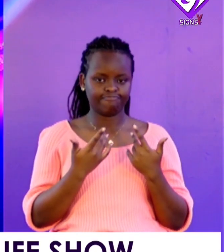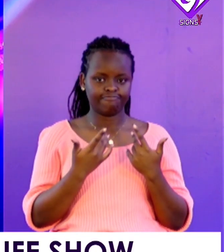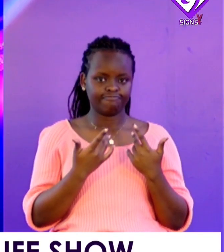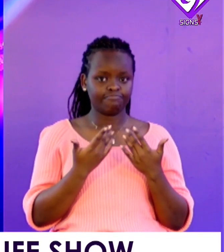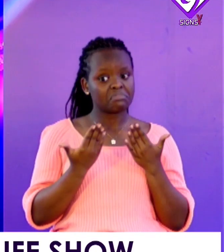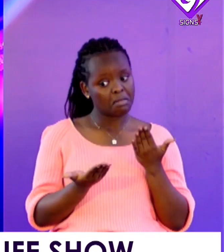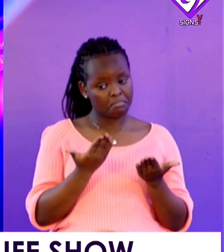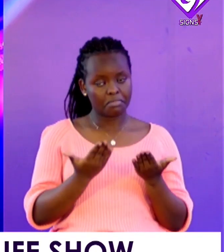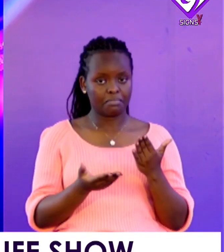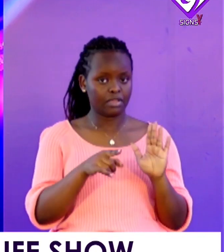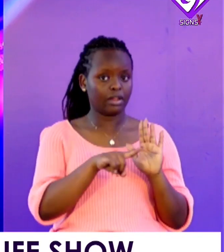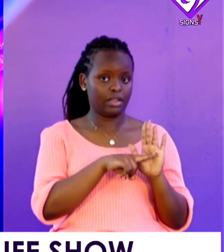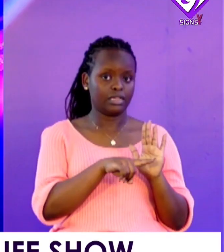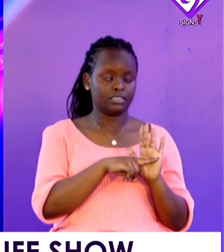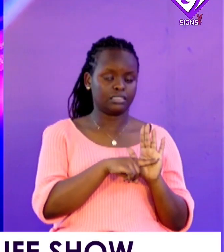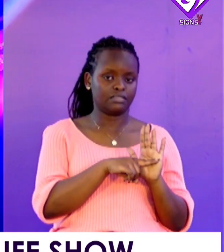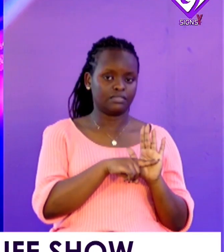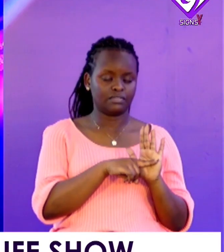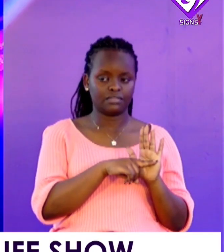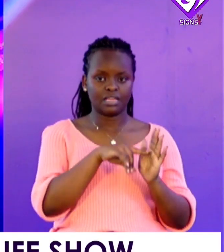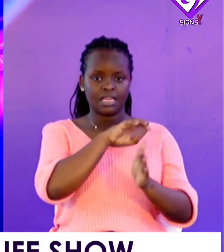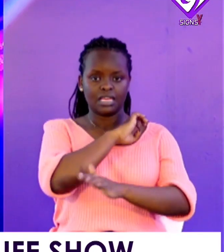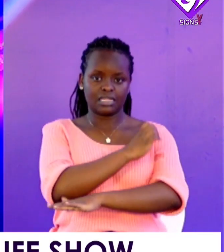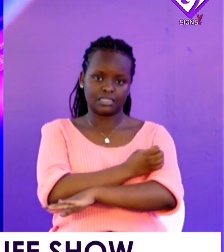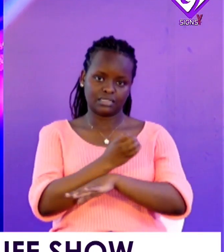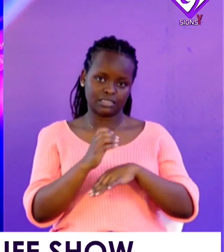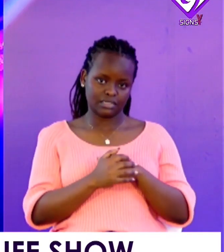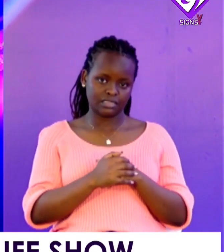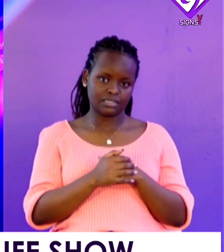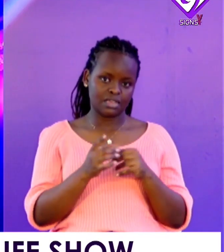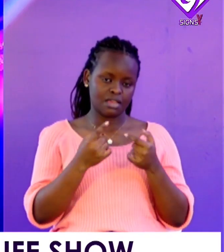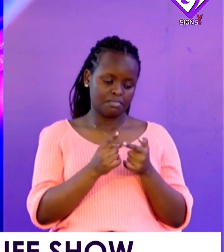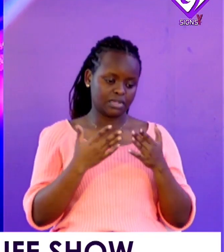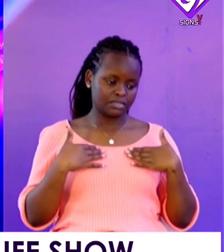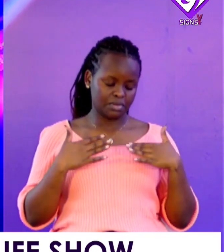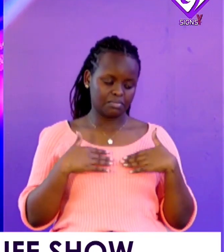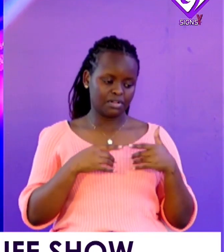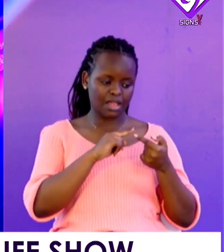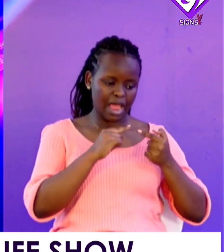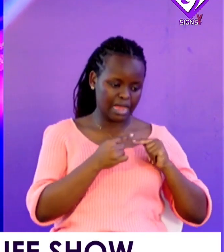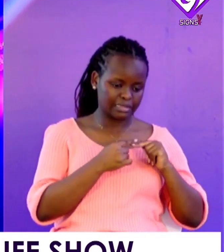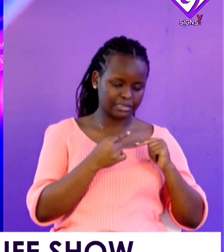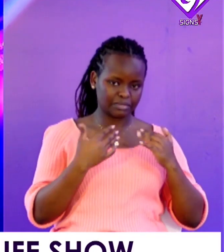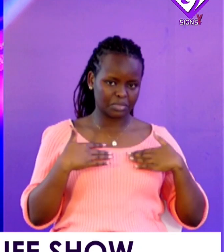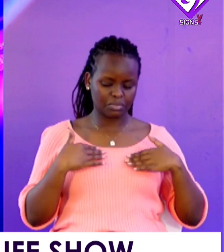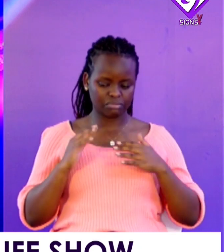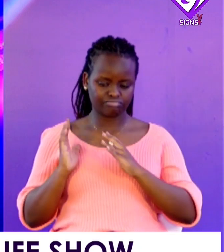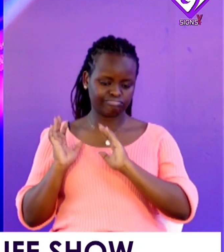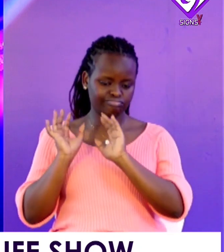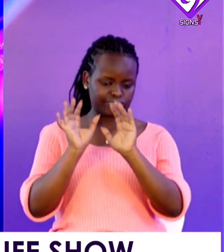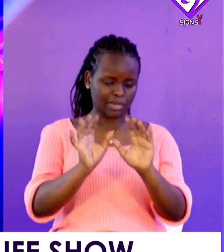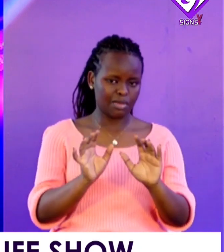also negative energy, but where people are wounded or people come with their